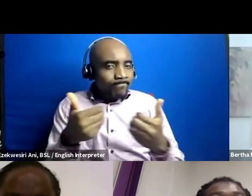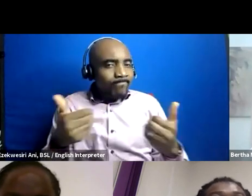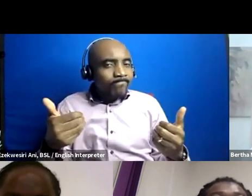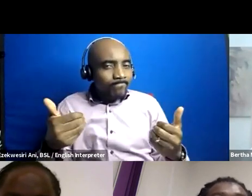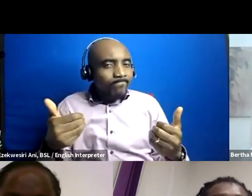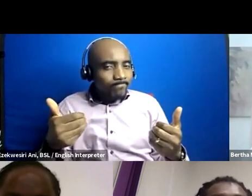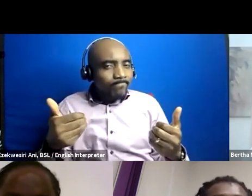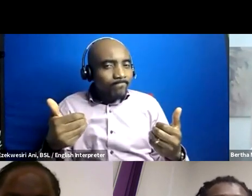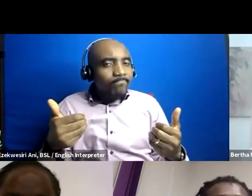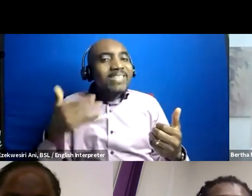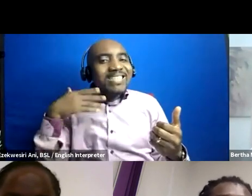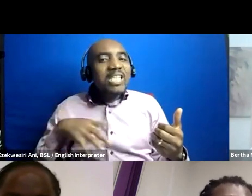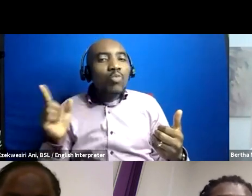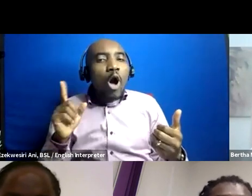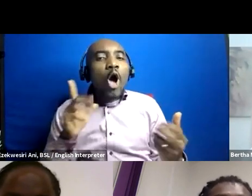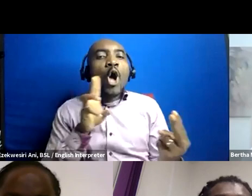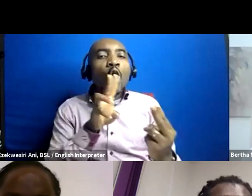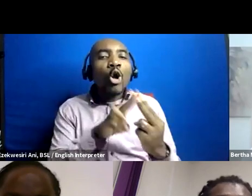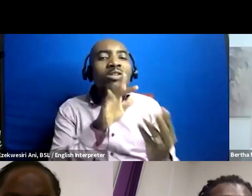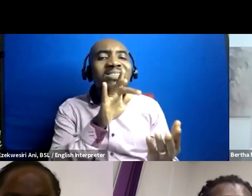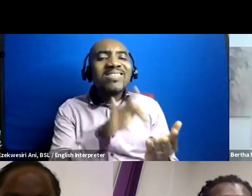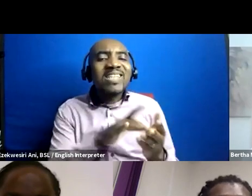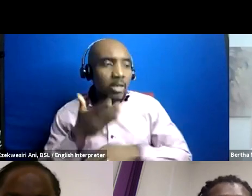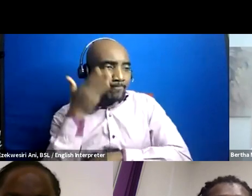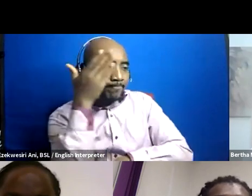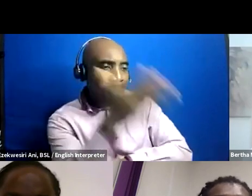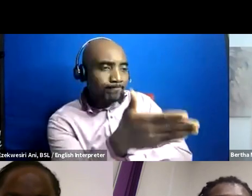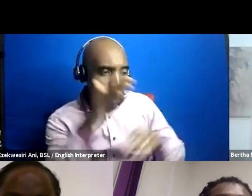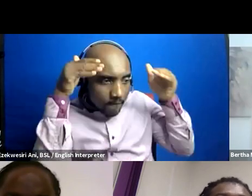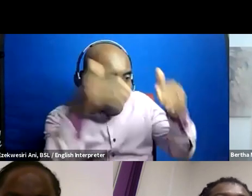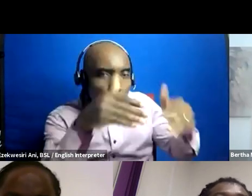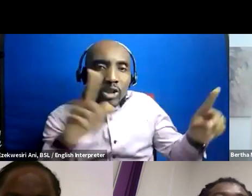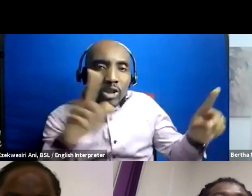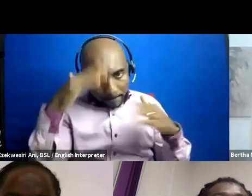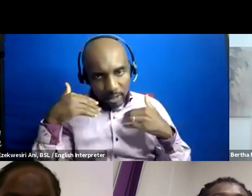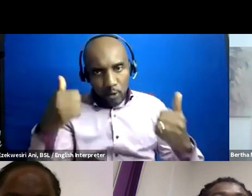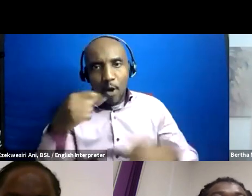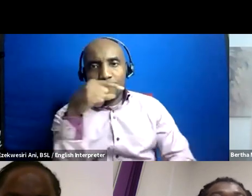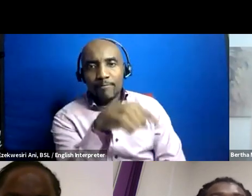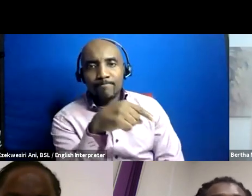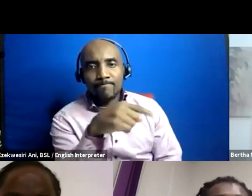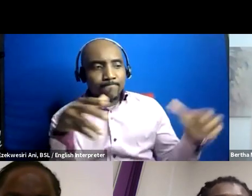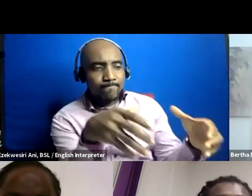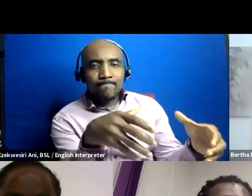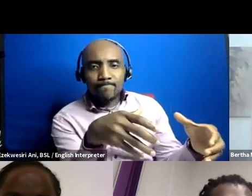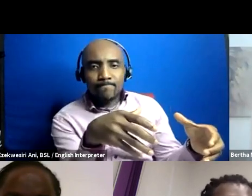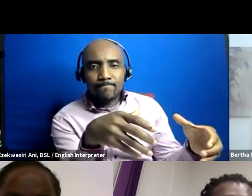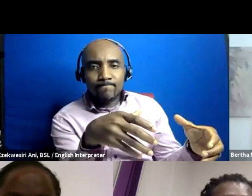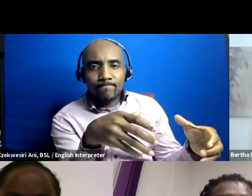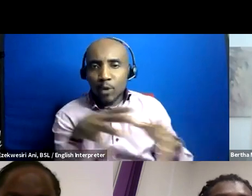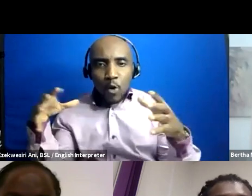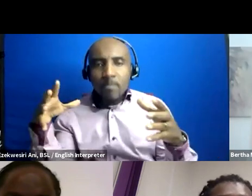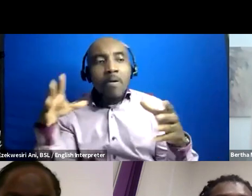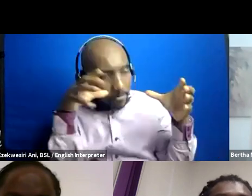we need to have contact centers that are for mental health alone, so that the people who are receiving you are